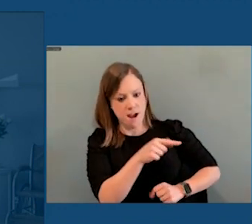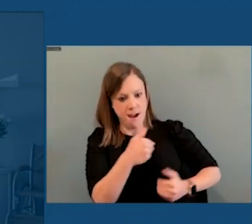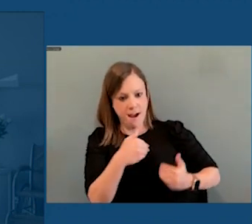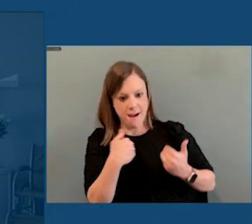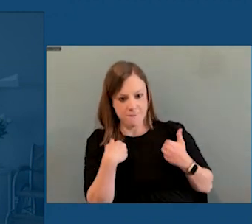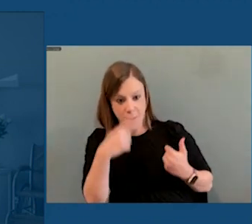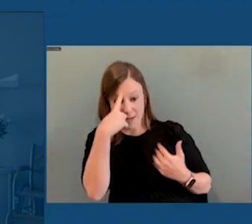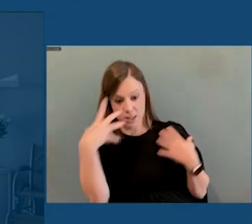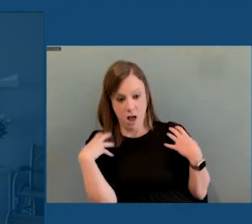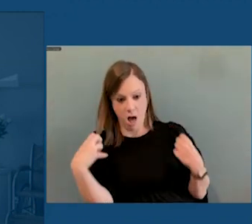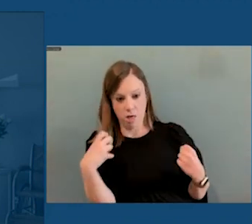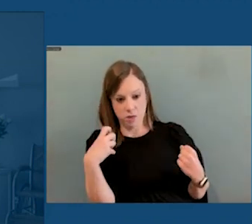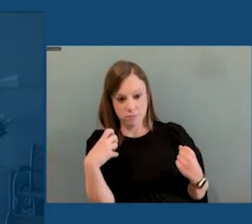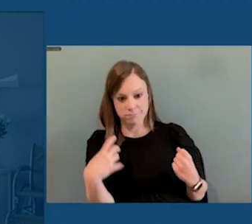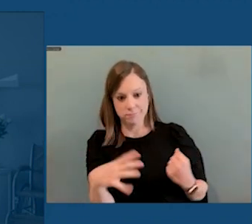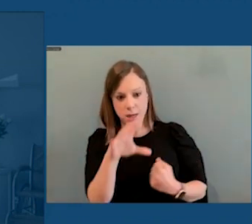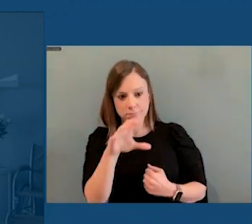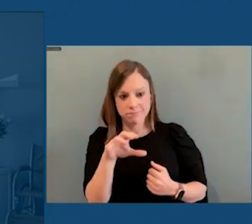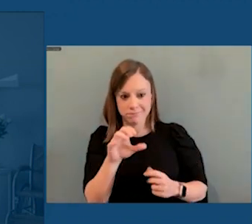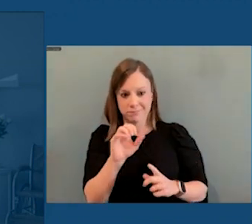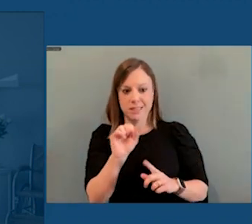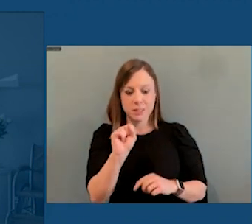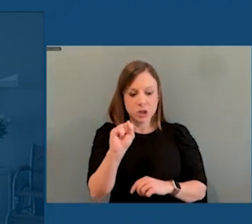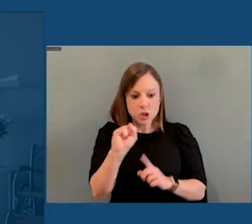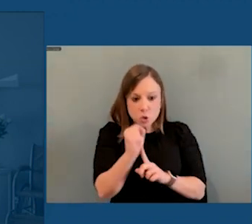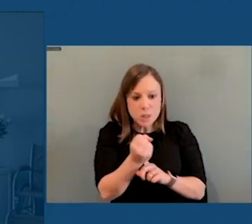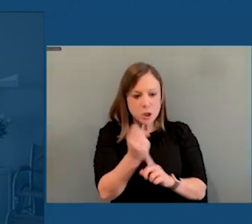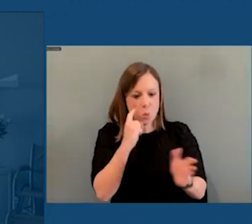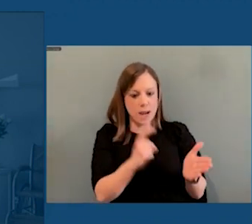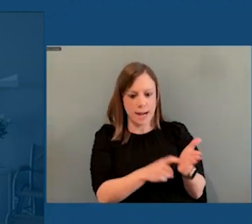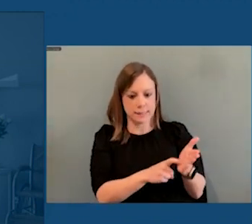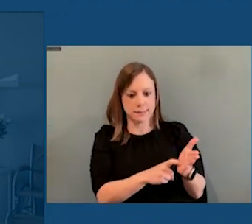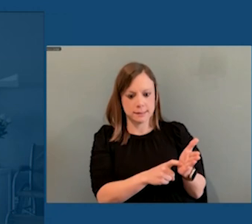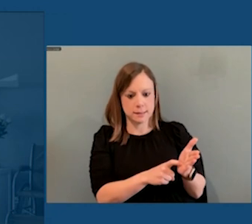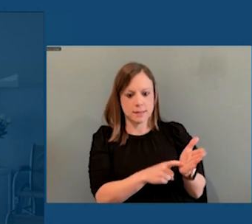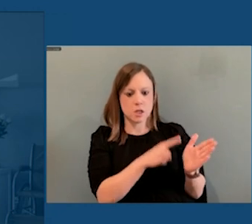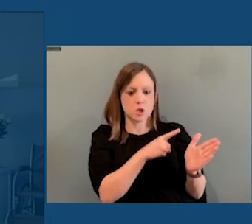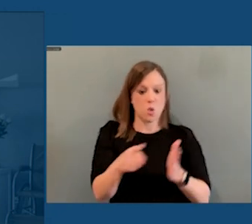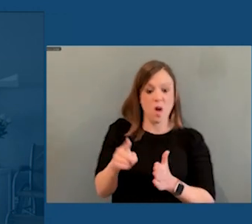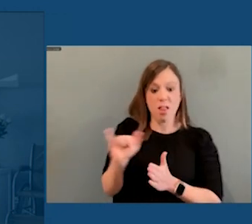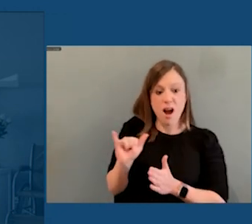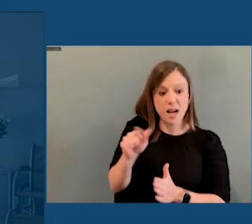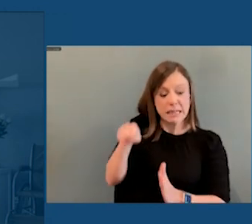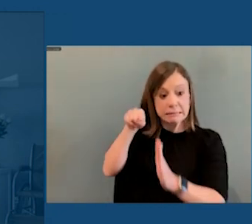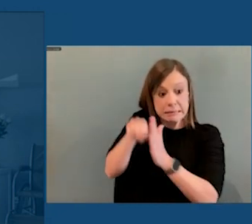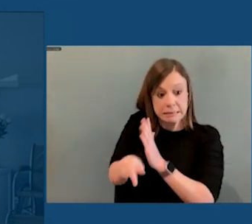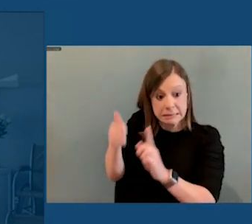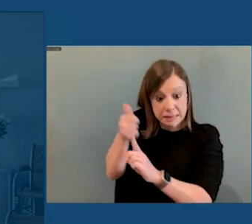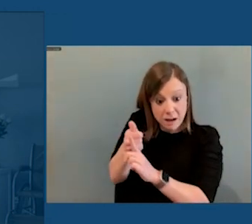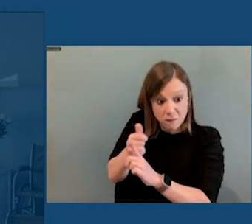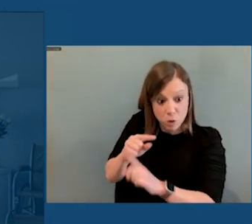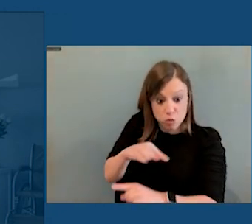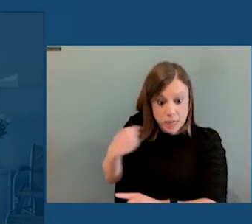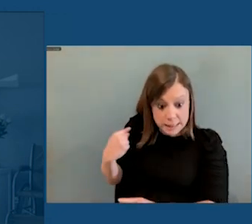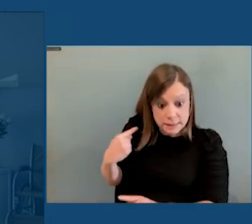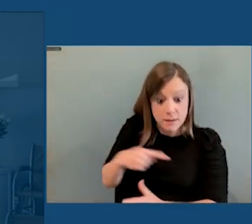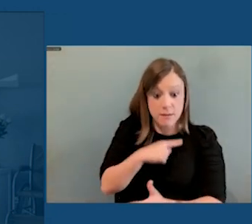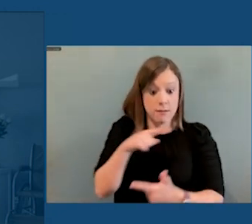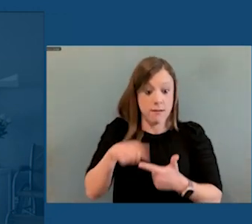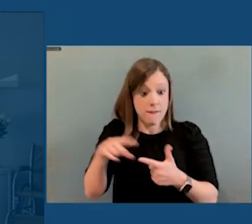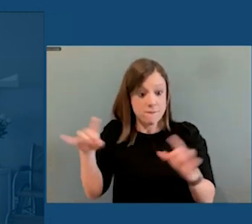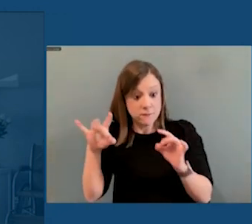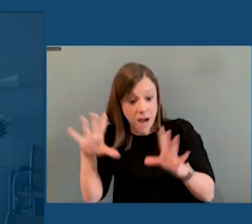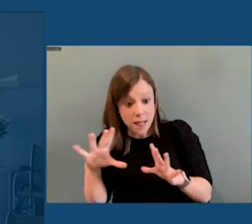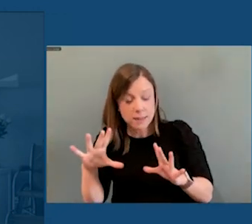discharged. And we're requiring that follow-up care be coordinated before the patients leave the hospital. And we're